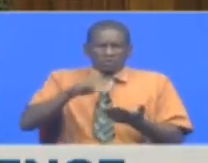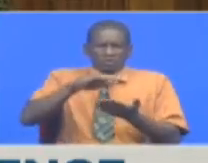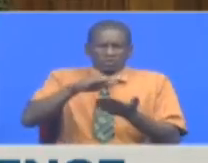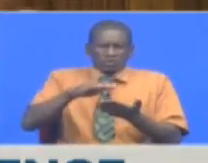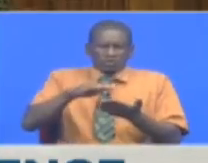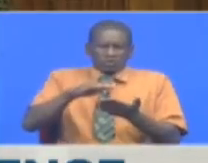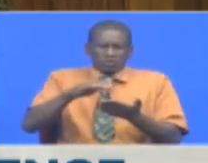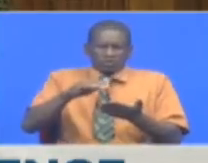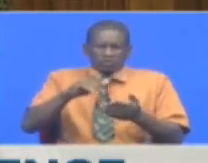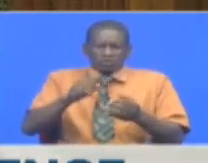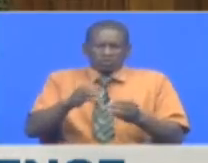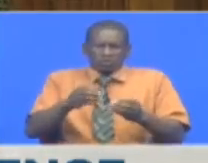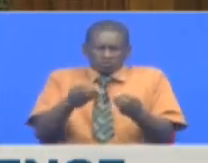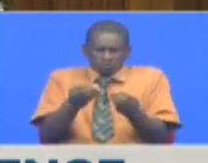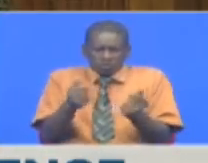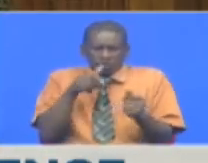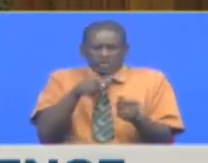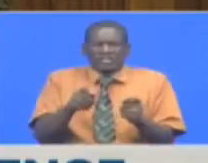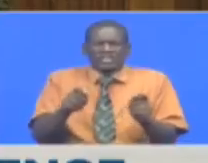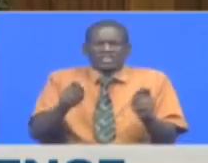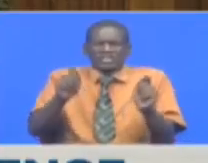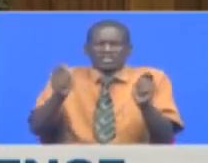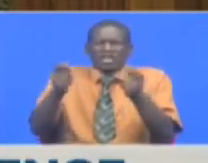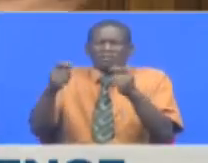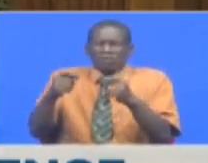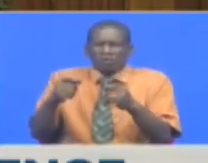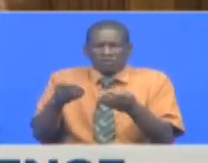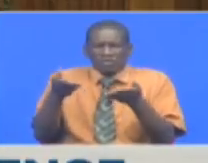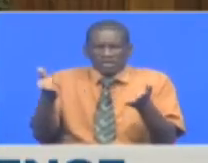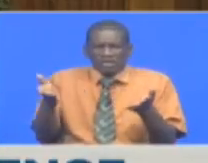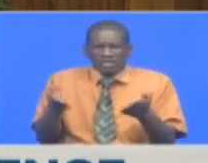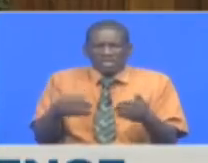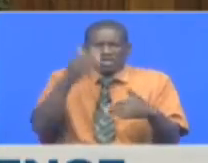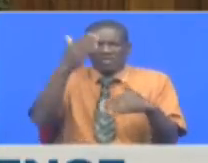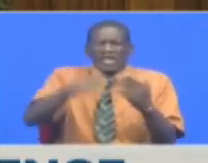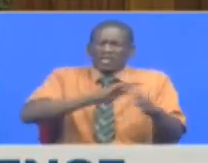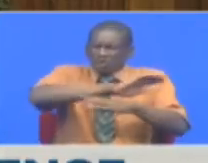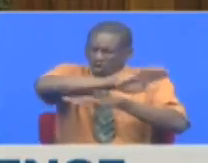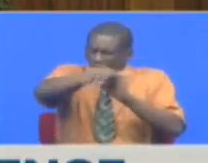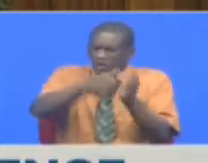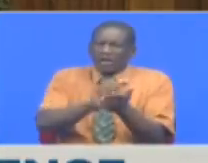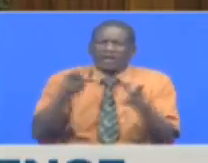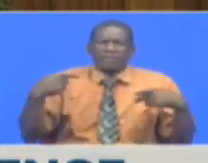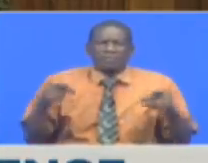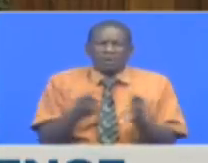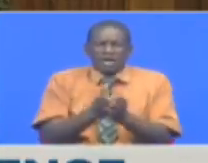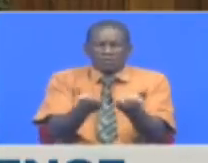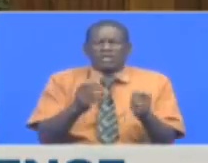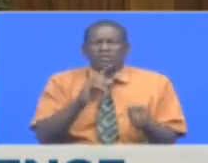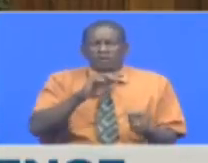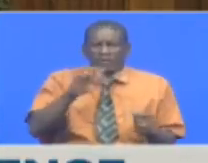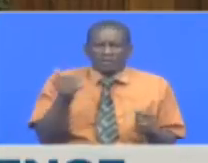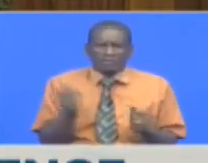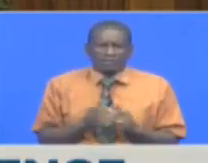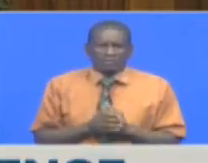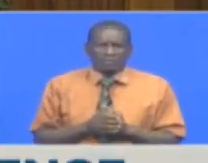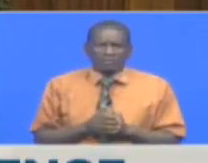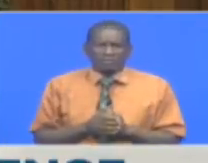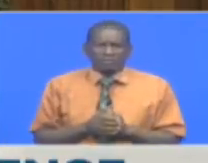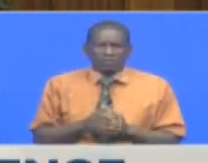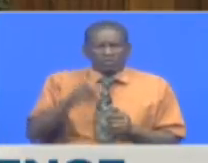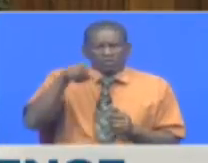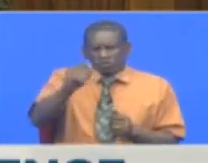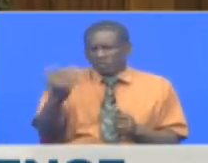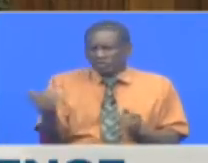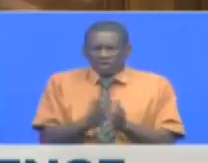umbrella that we always say that so and so, because at the end of the day, we're all Kenyans and we need each other. Your child and